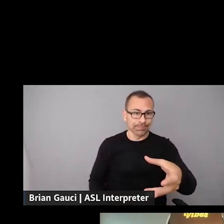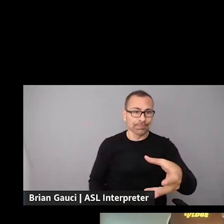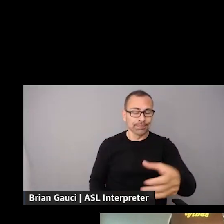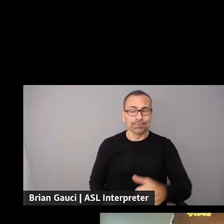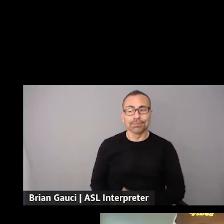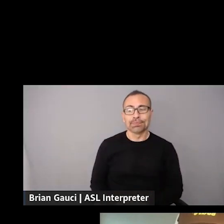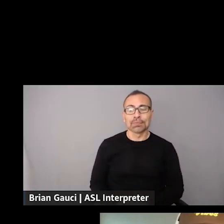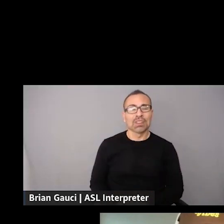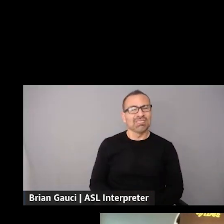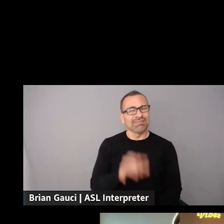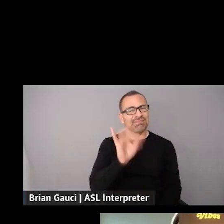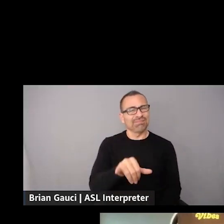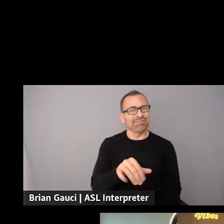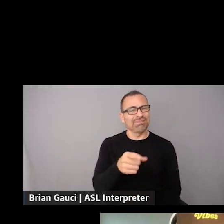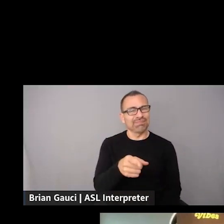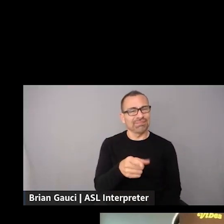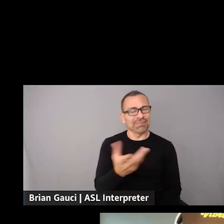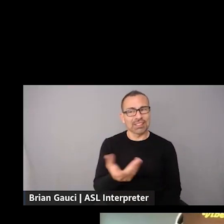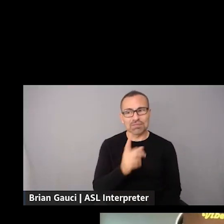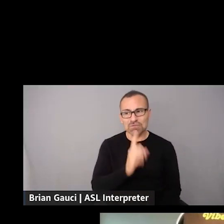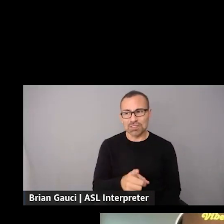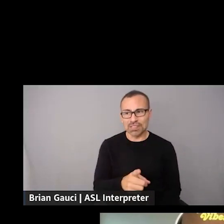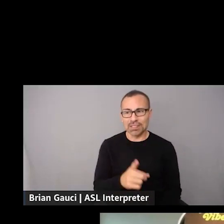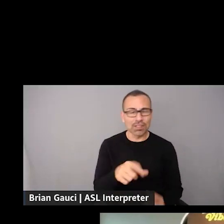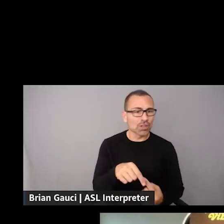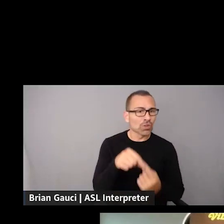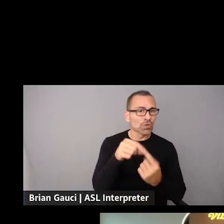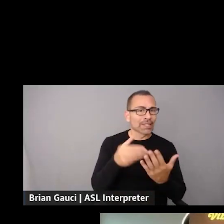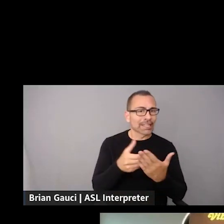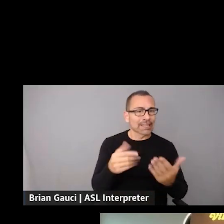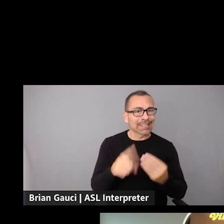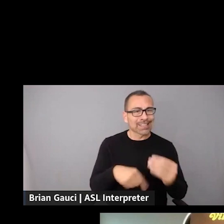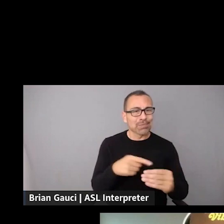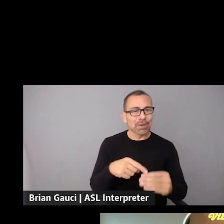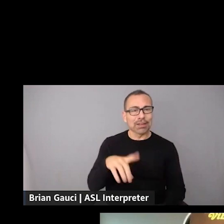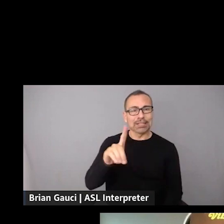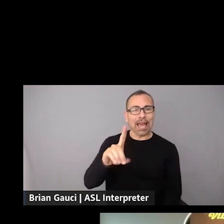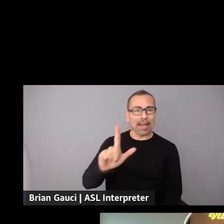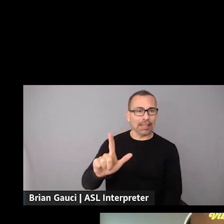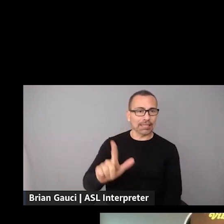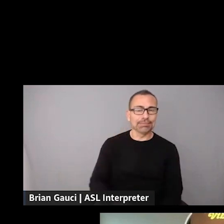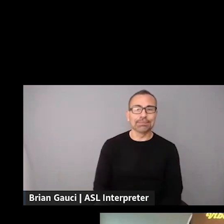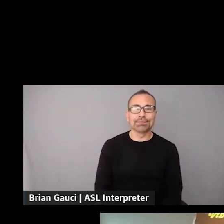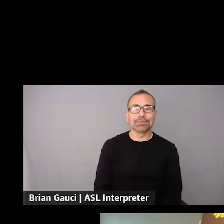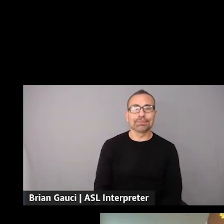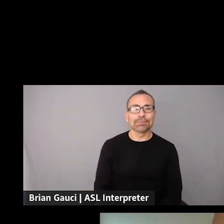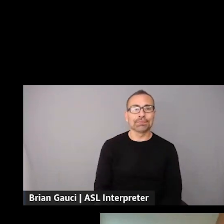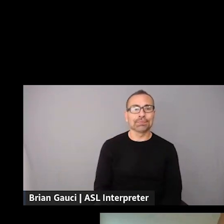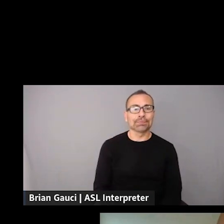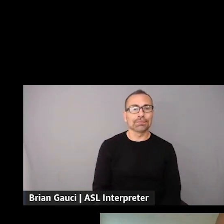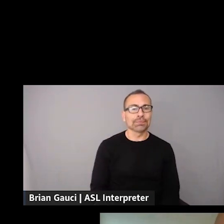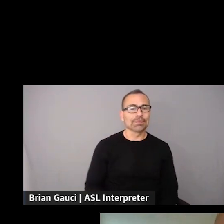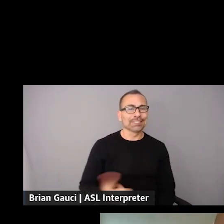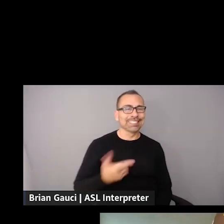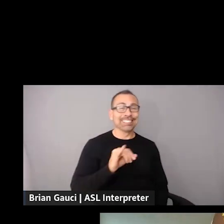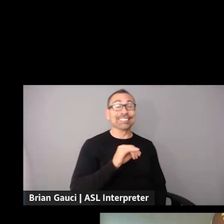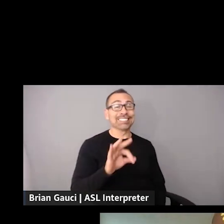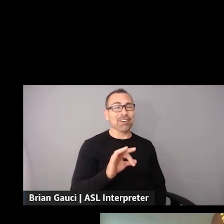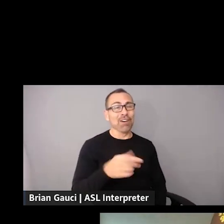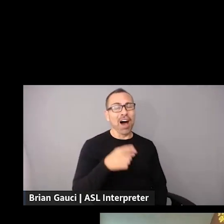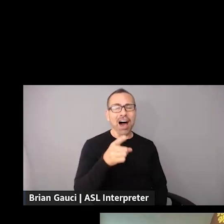and that's really the unique thing about a data lake. Yeah, Molly, I liked how you set the stage about